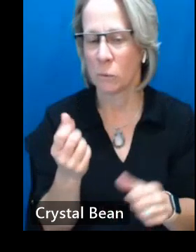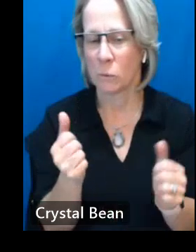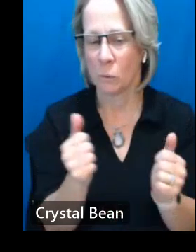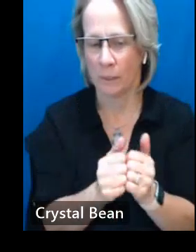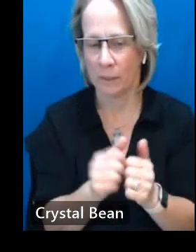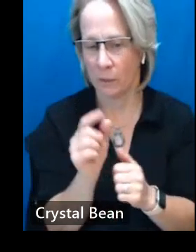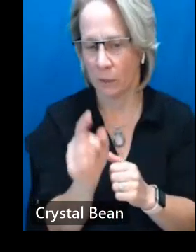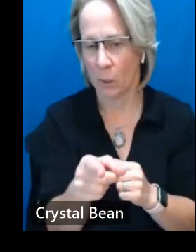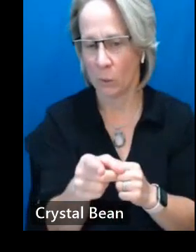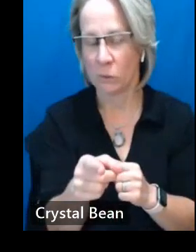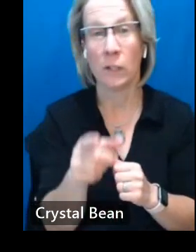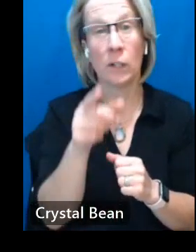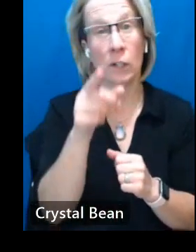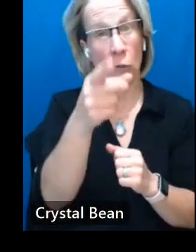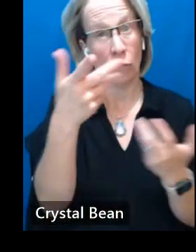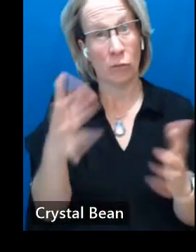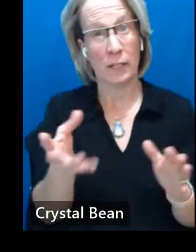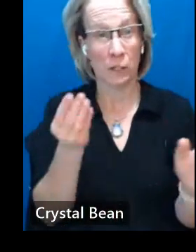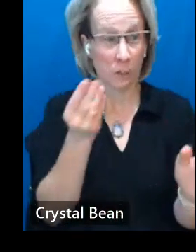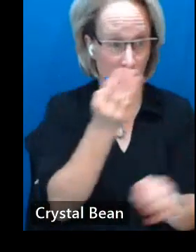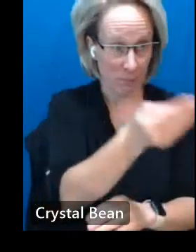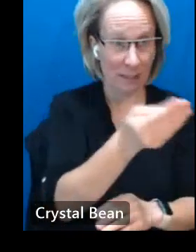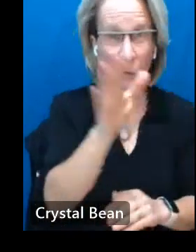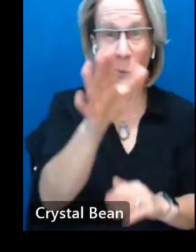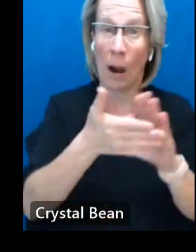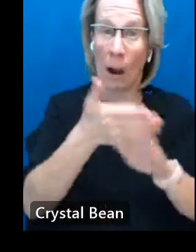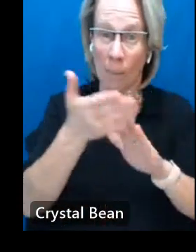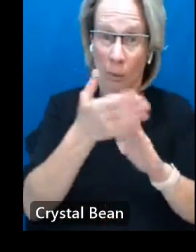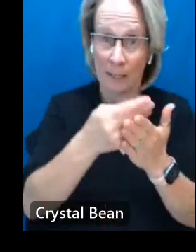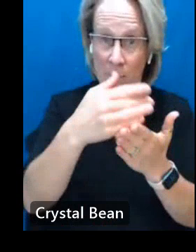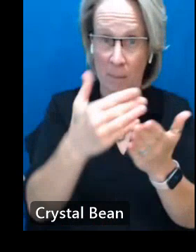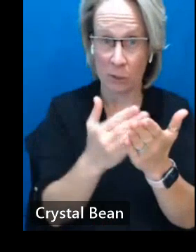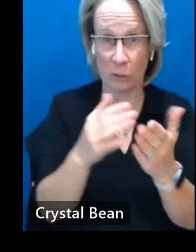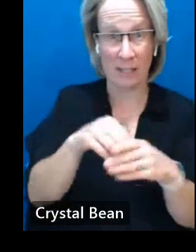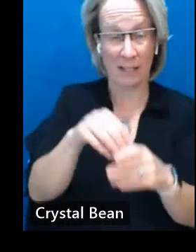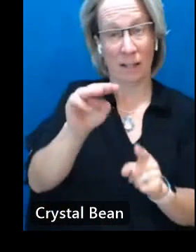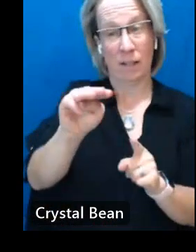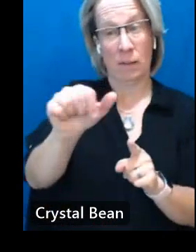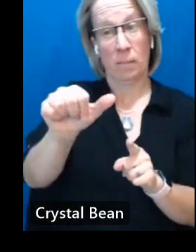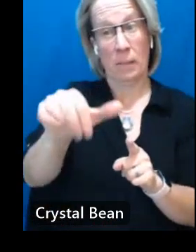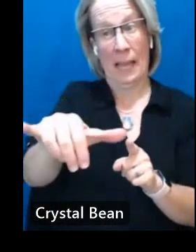operating budget submission in May, you